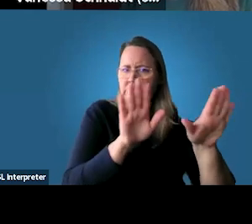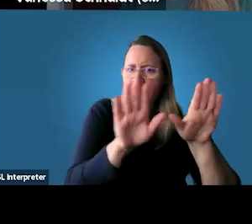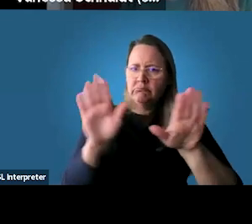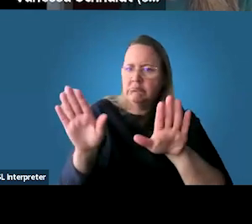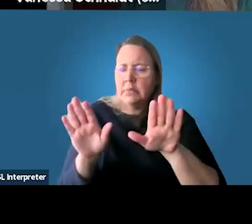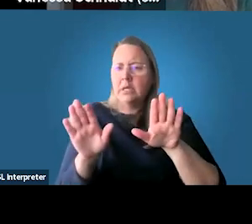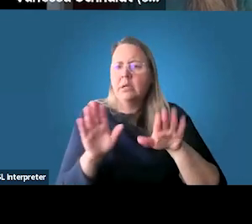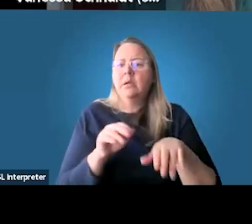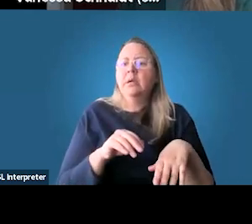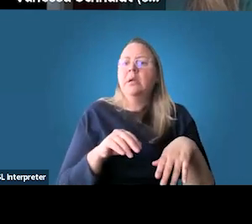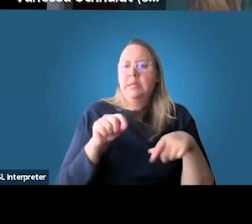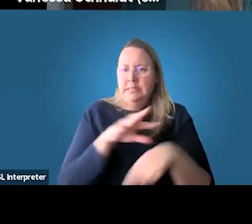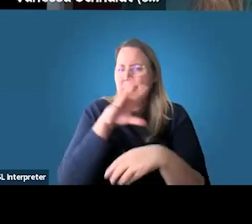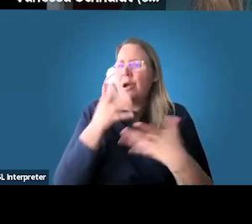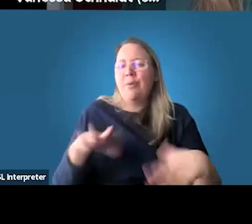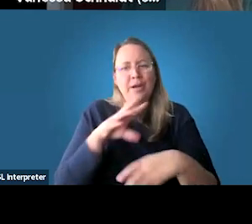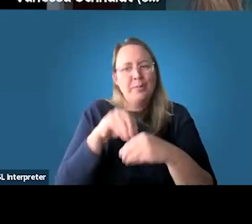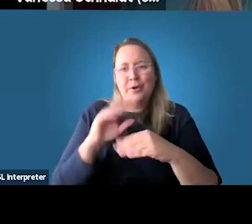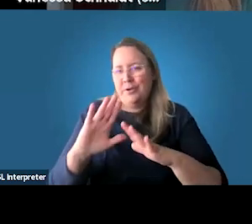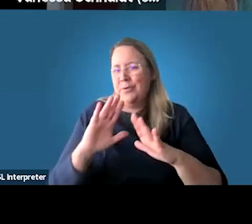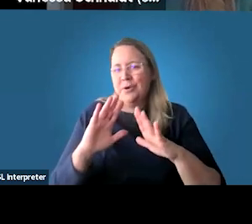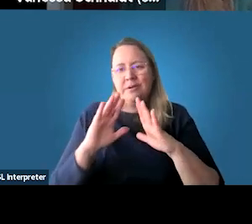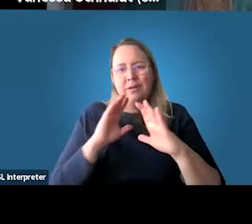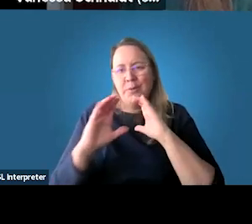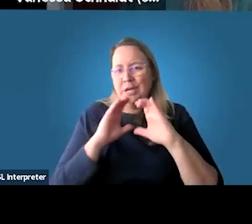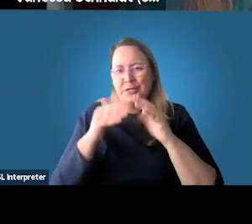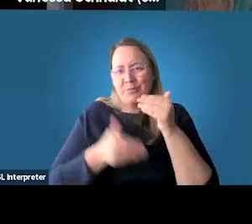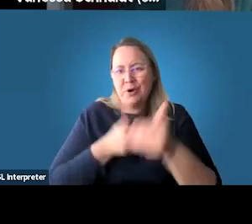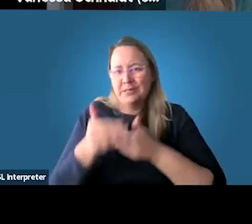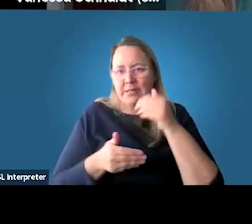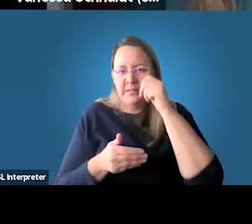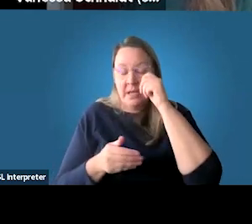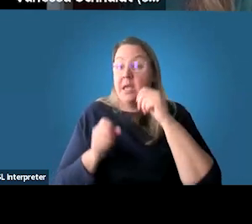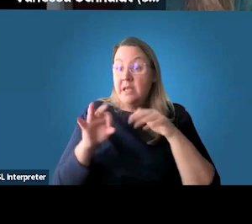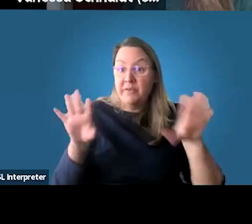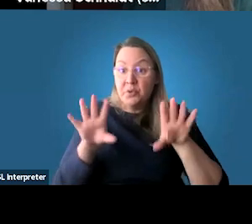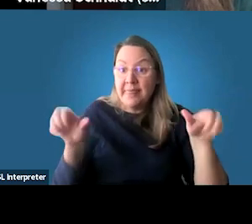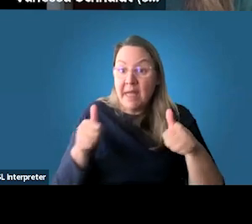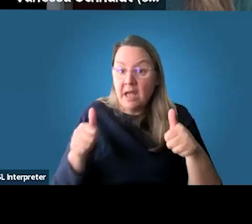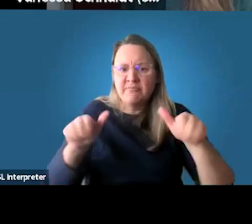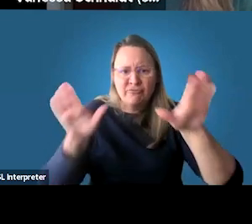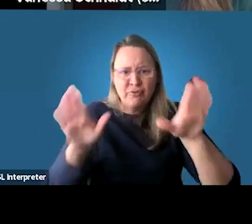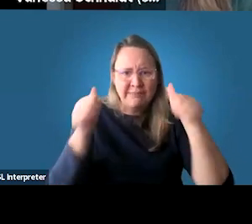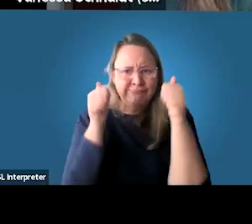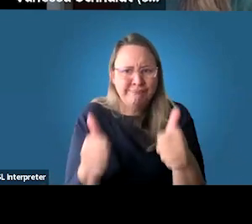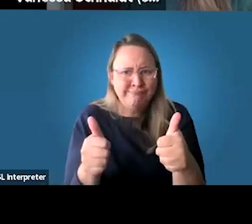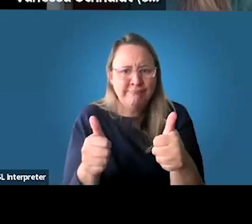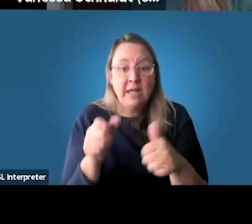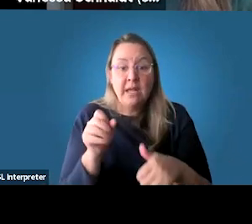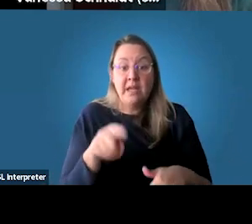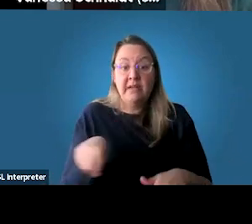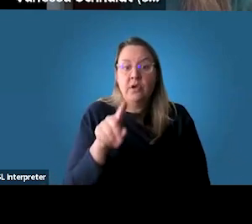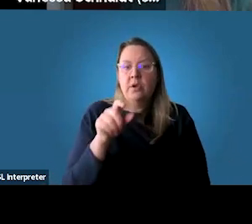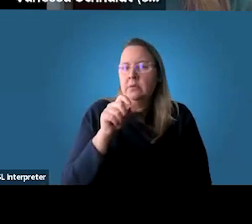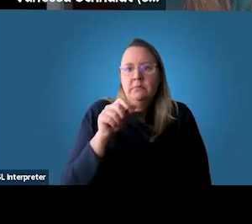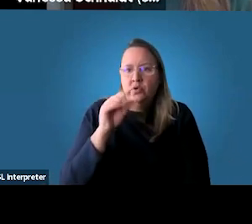is already part of your communications planning process. If that's the case, awesome. You are ahead of the game. For those who haven't